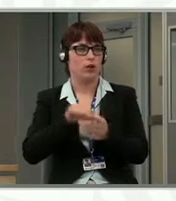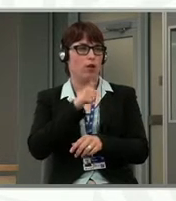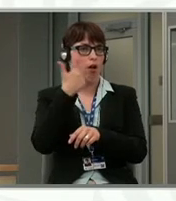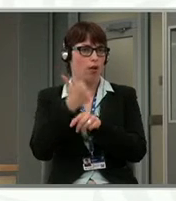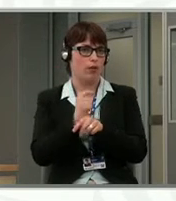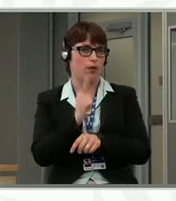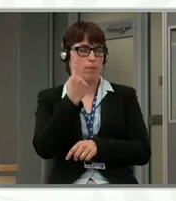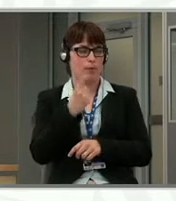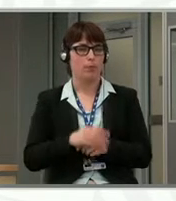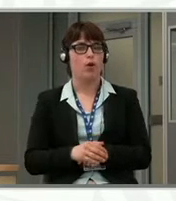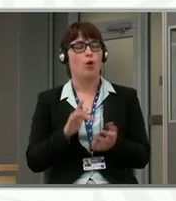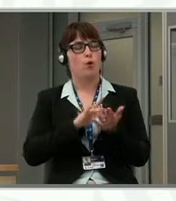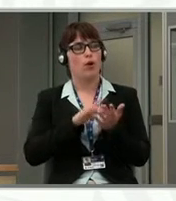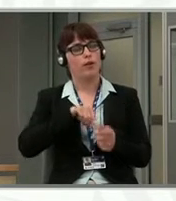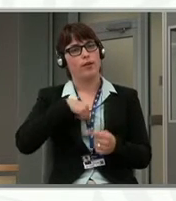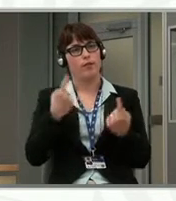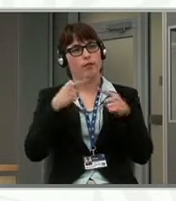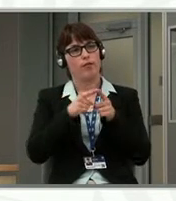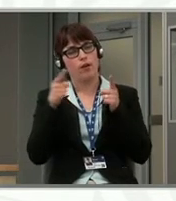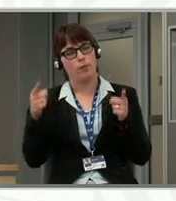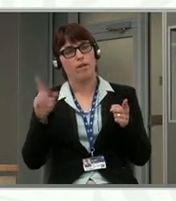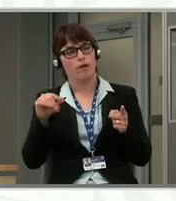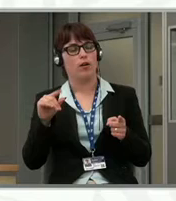very important to set the priorities